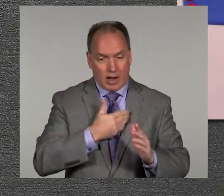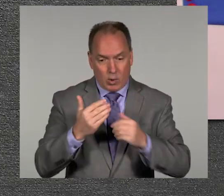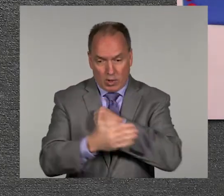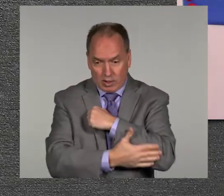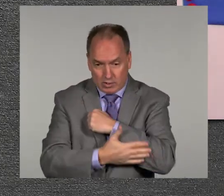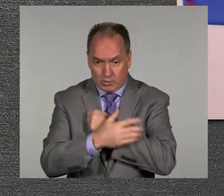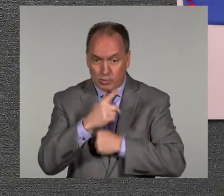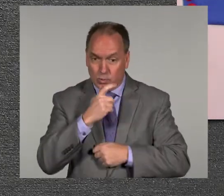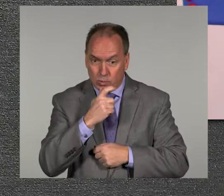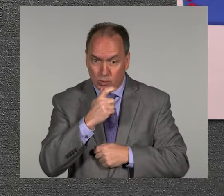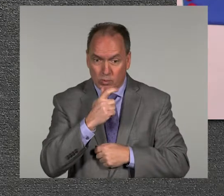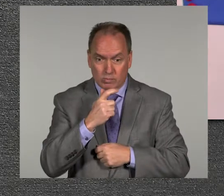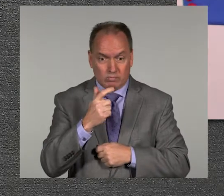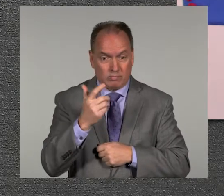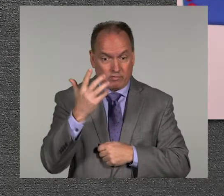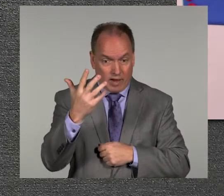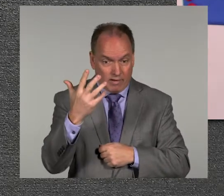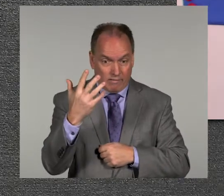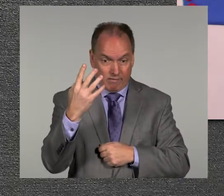in